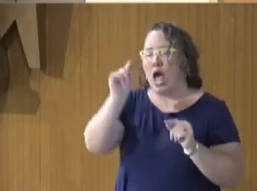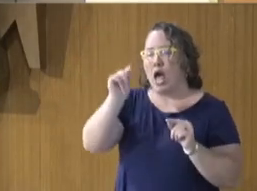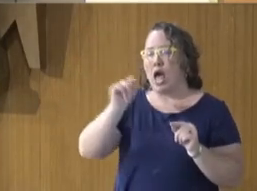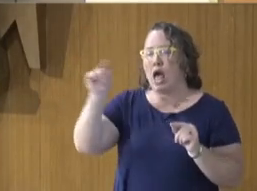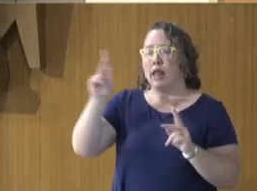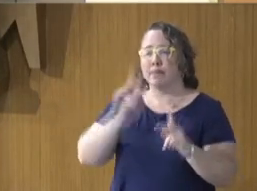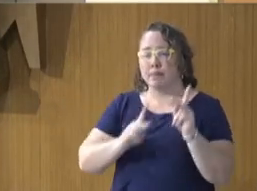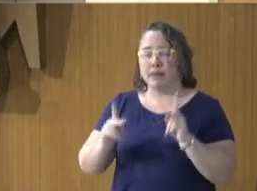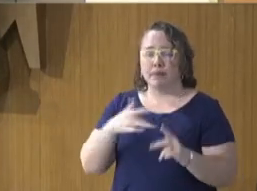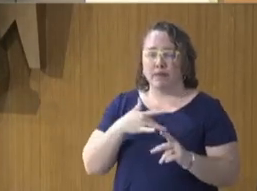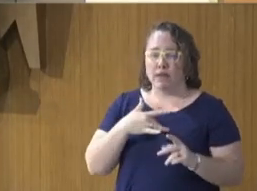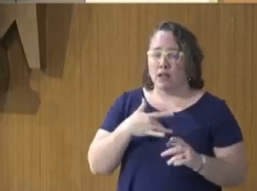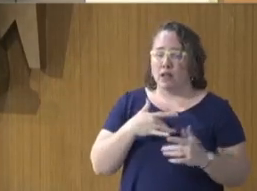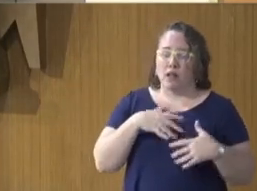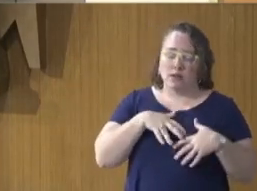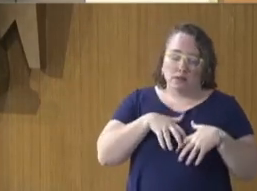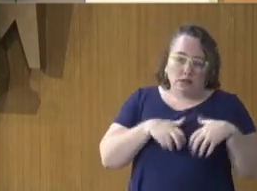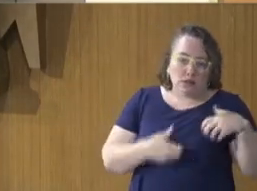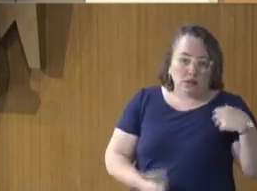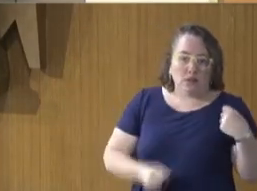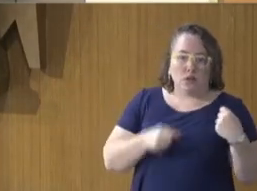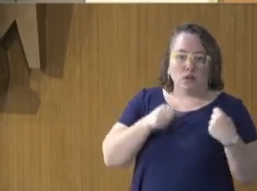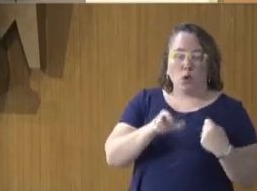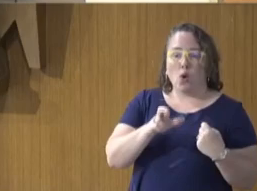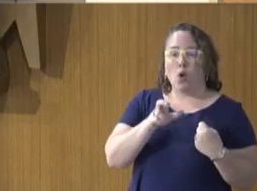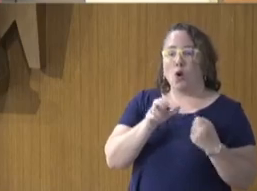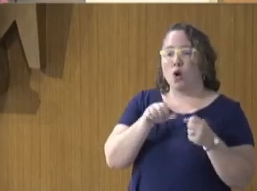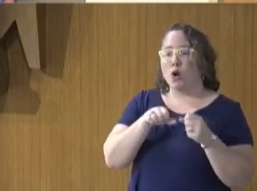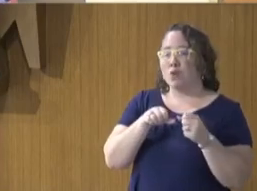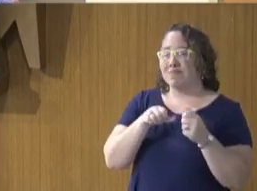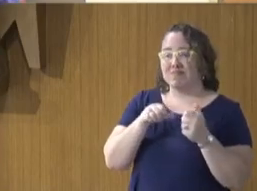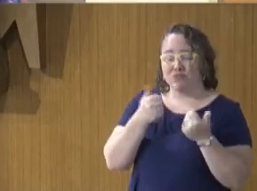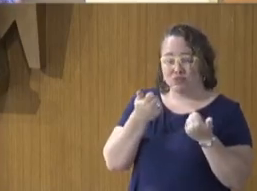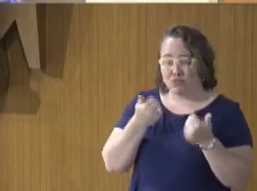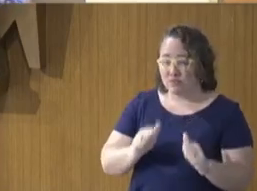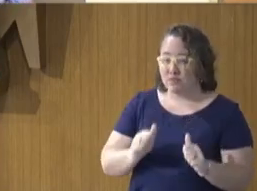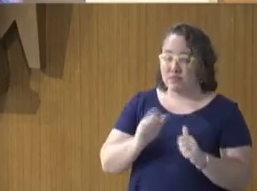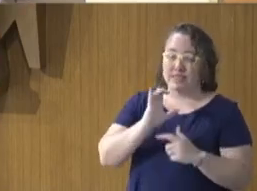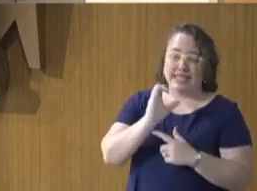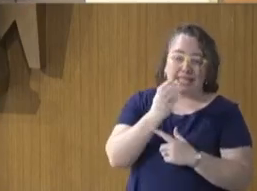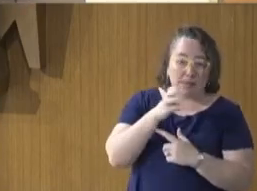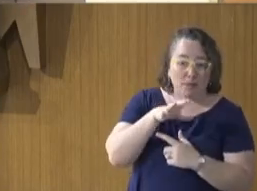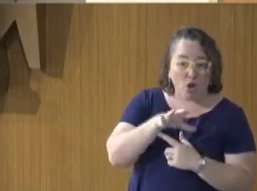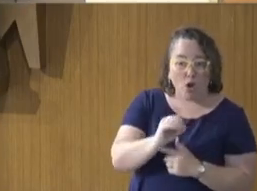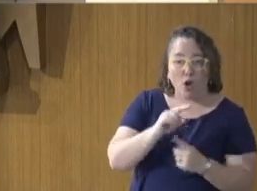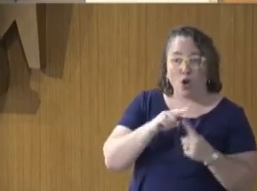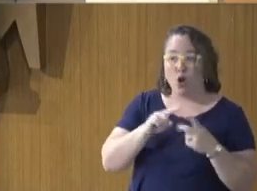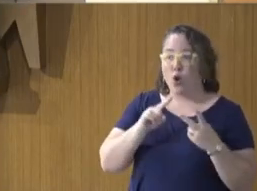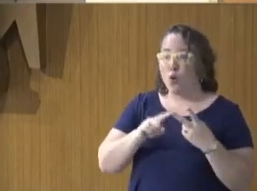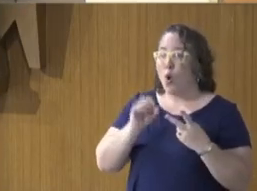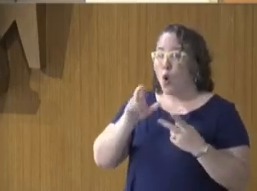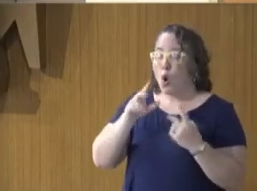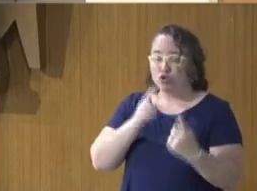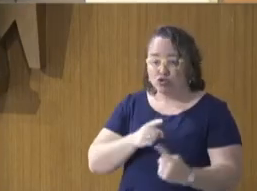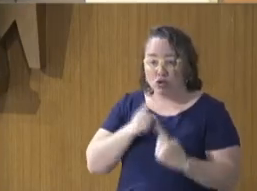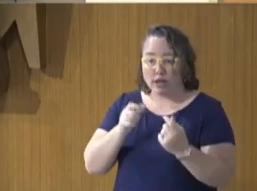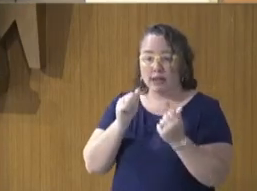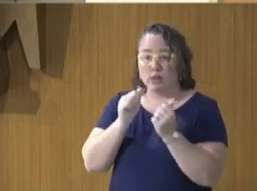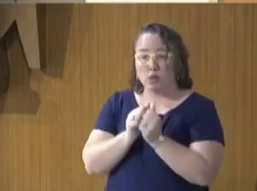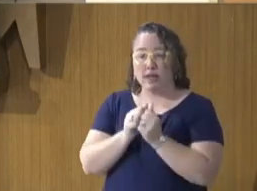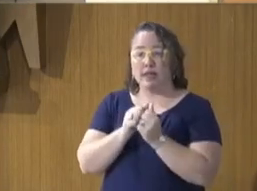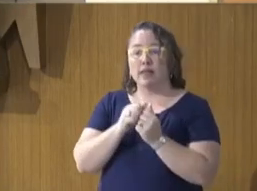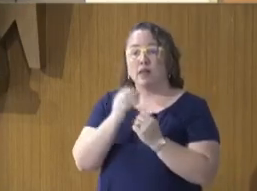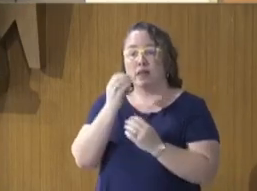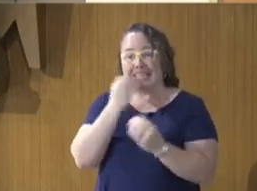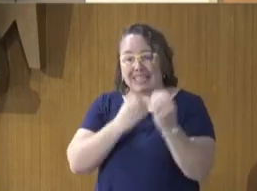grieving loved ones right now or braving the way through chronic illness or chemotherapy or radiation or struggling with disordered